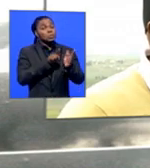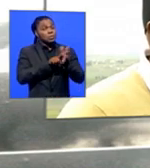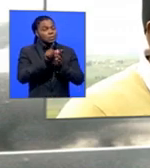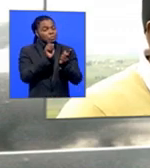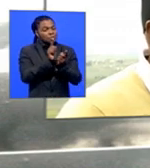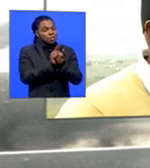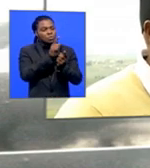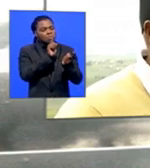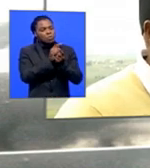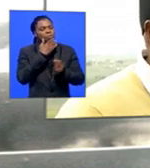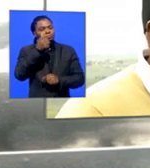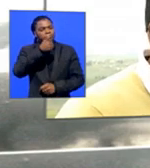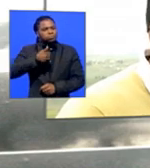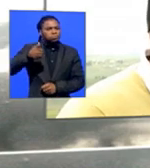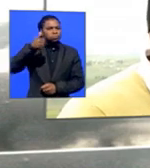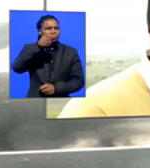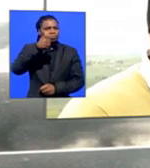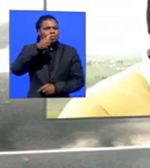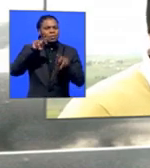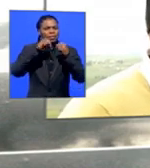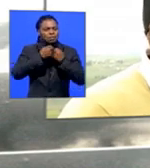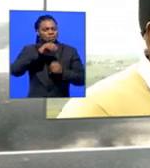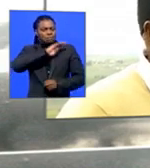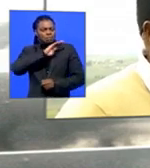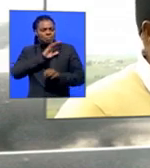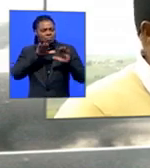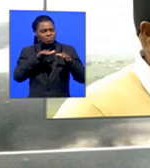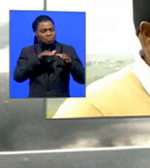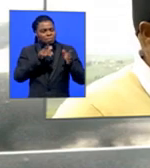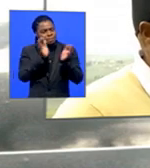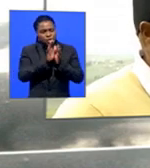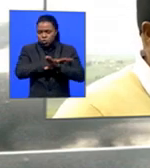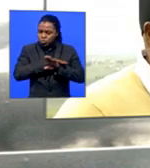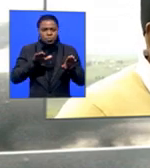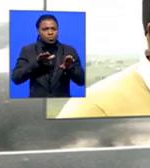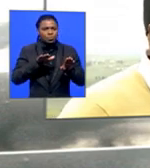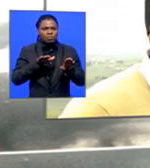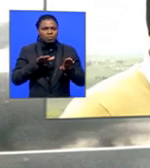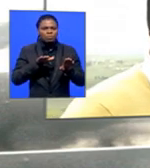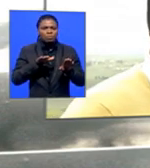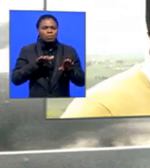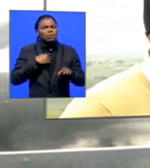the Chief of the National Defence Force is over." I said, "But Tata, it can't.